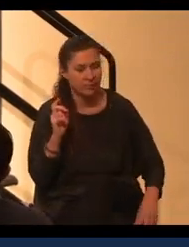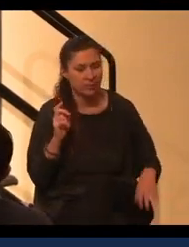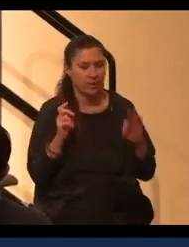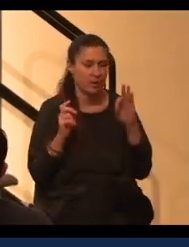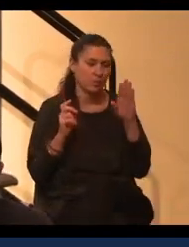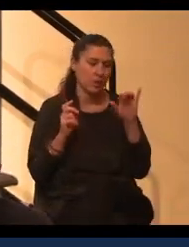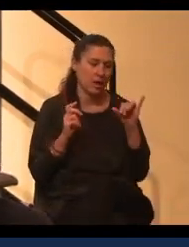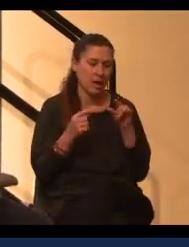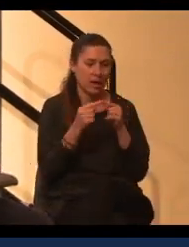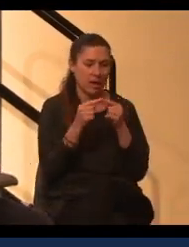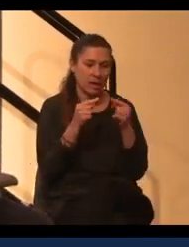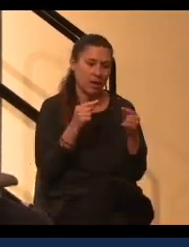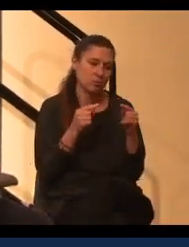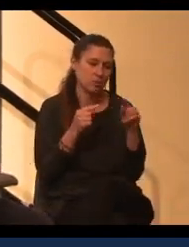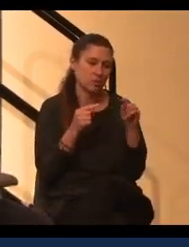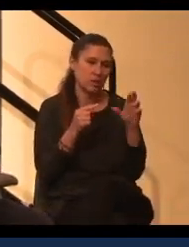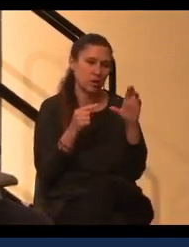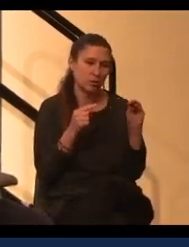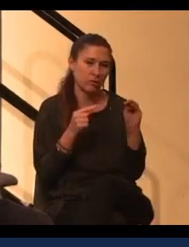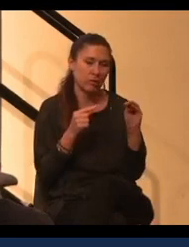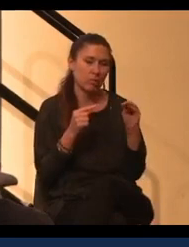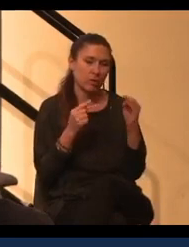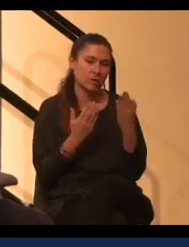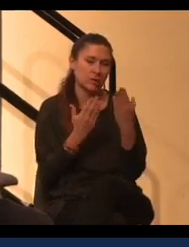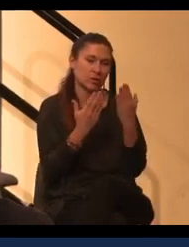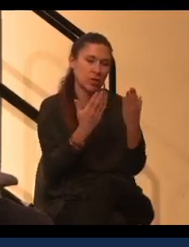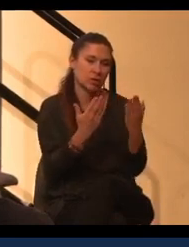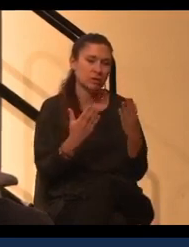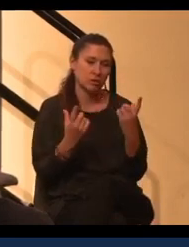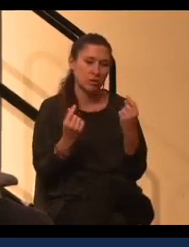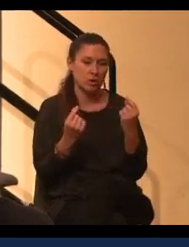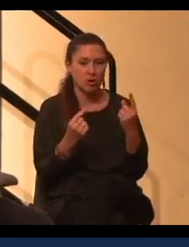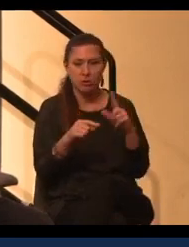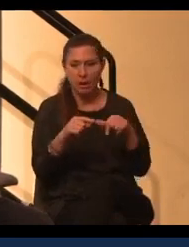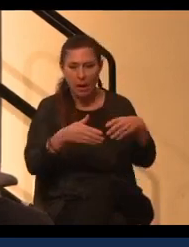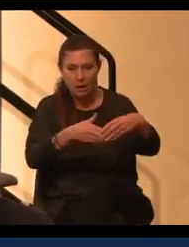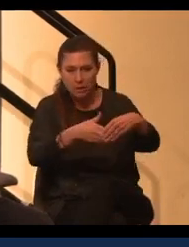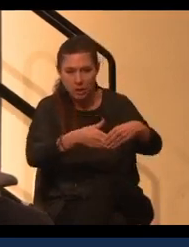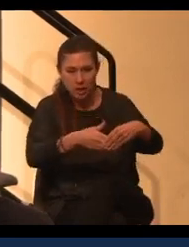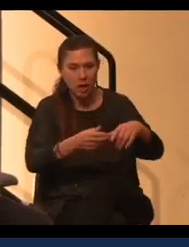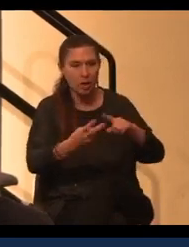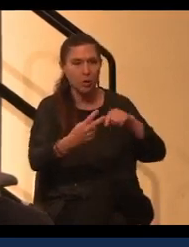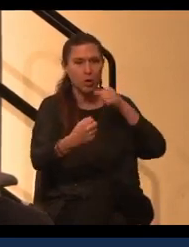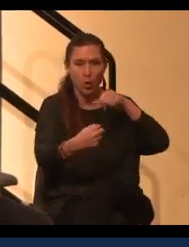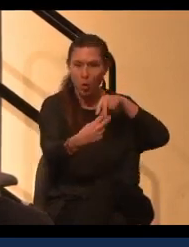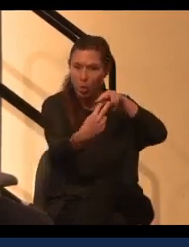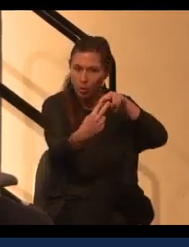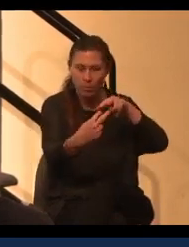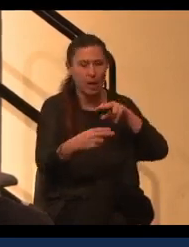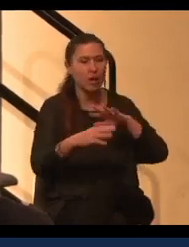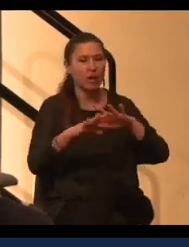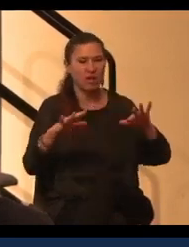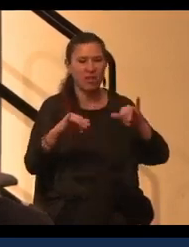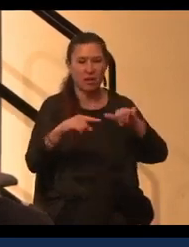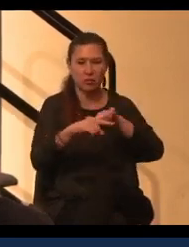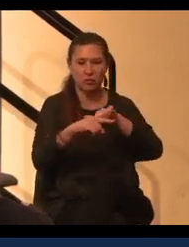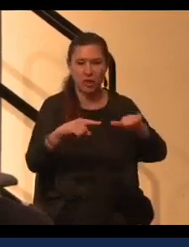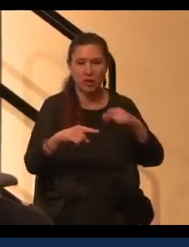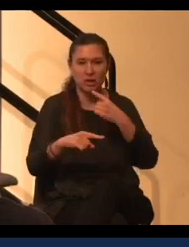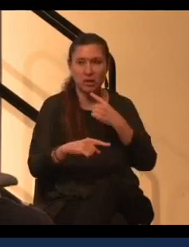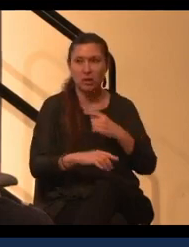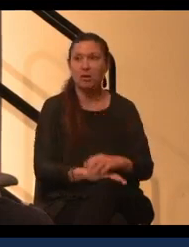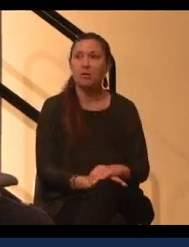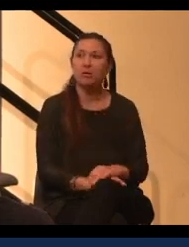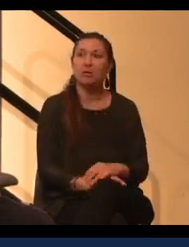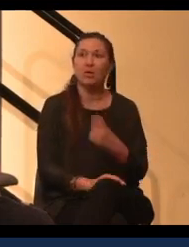their hands. Again, a lot of just sweeping views is part of that training. Of course, we're all familiar with the